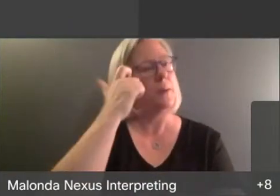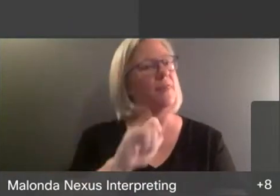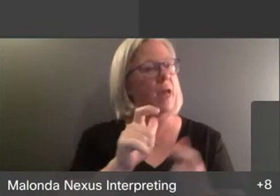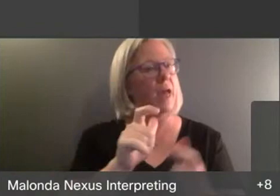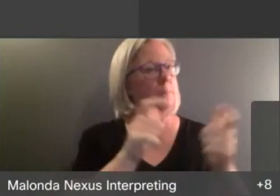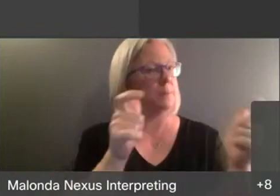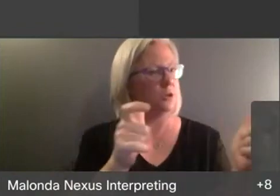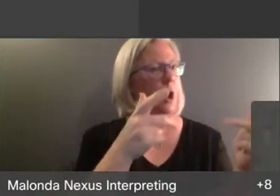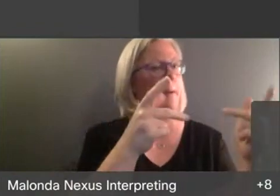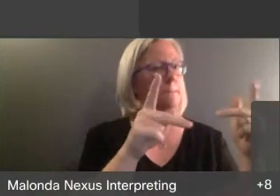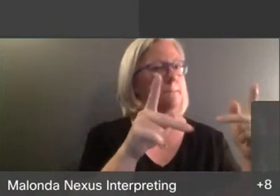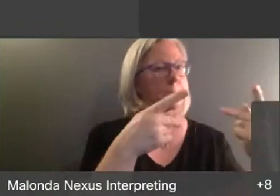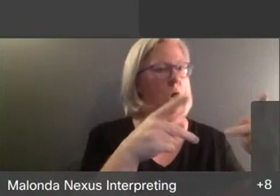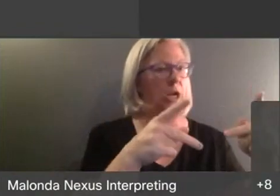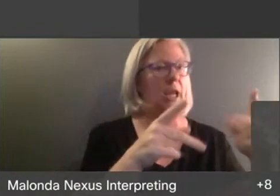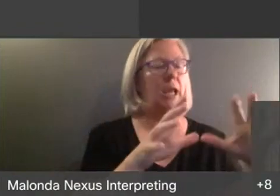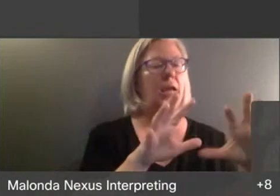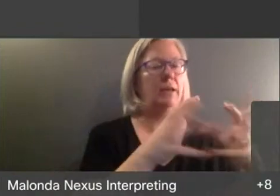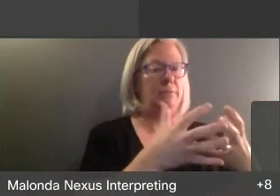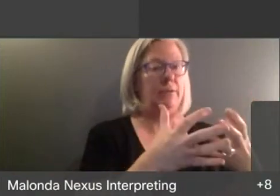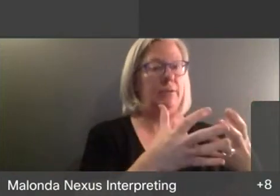real fractured.